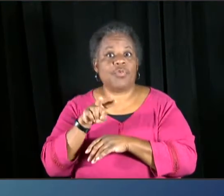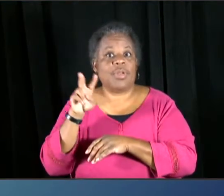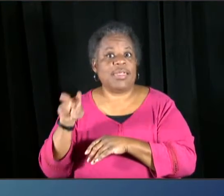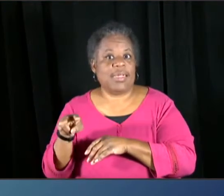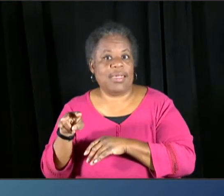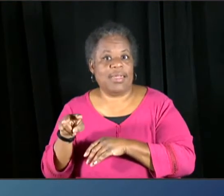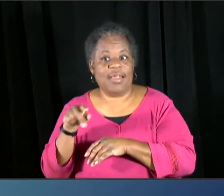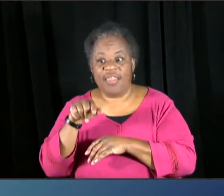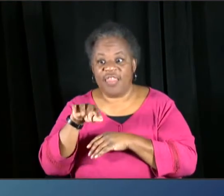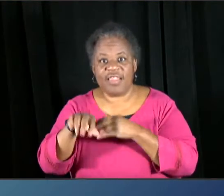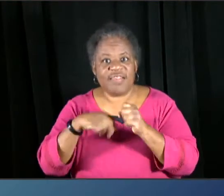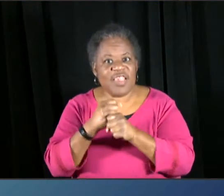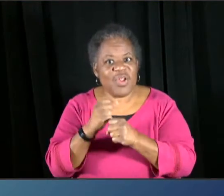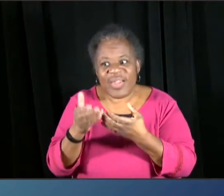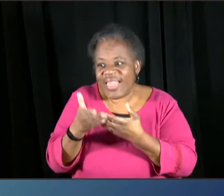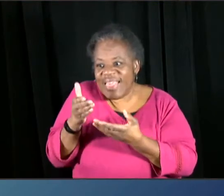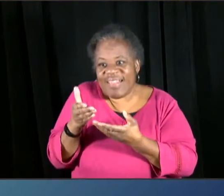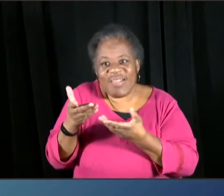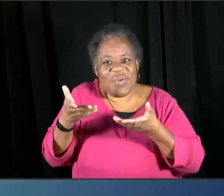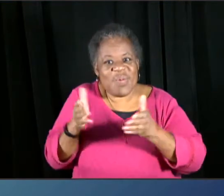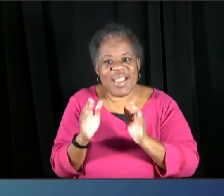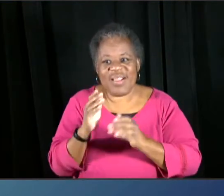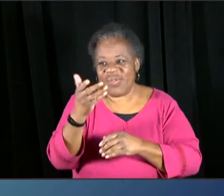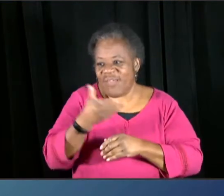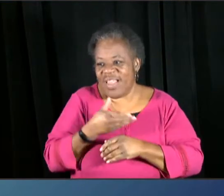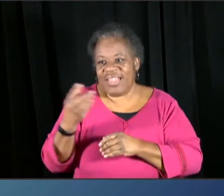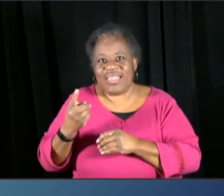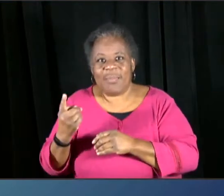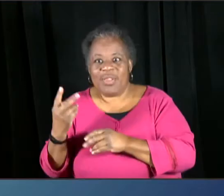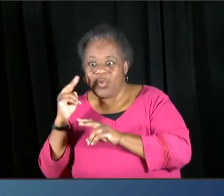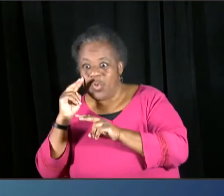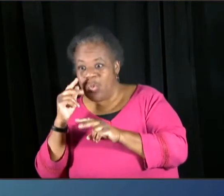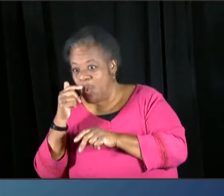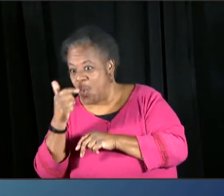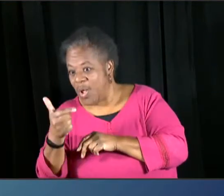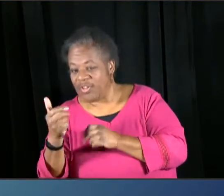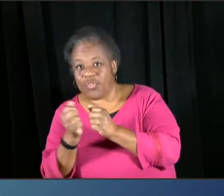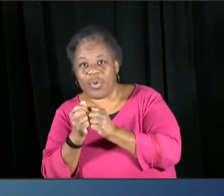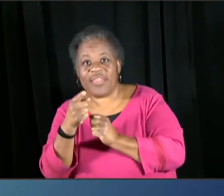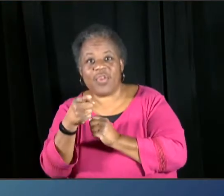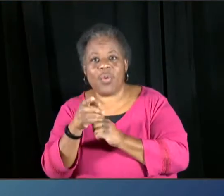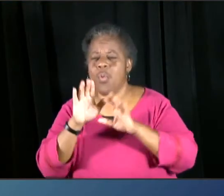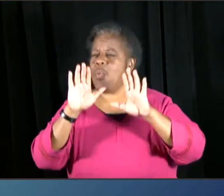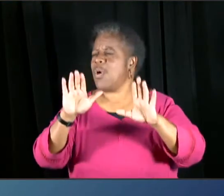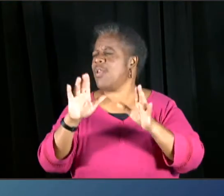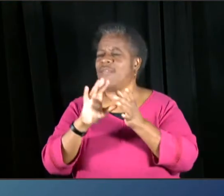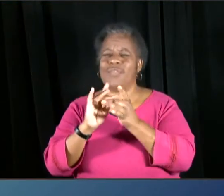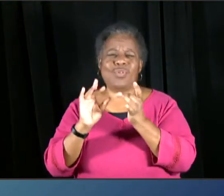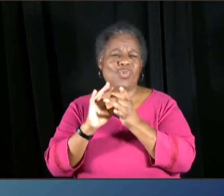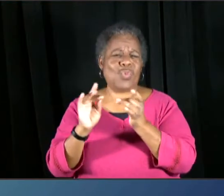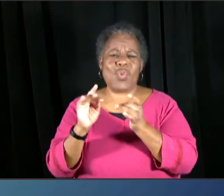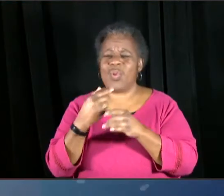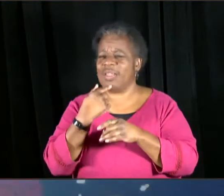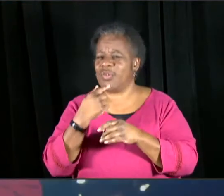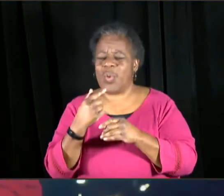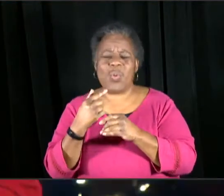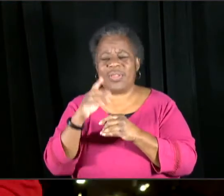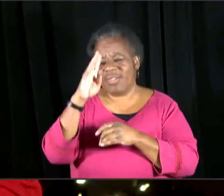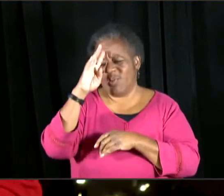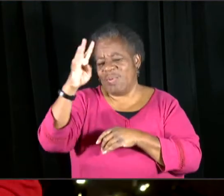easy way to invite someone to watch it with you. It's an amazing story told in a fresh, creative